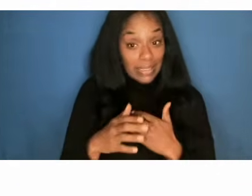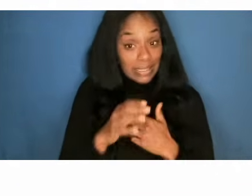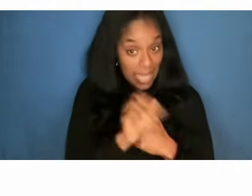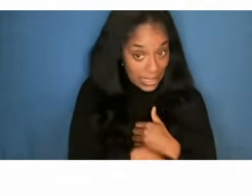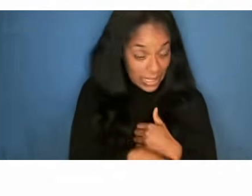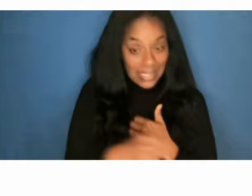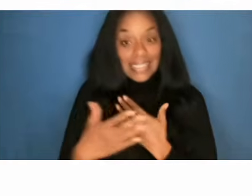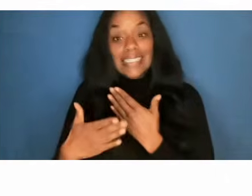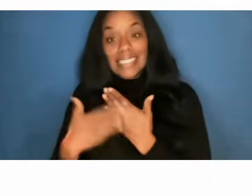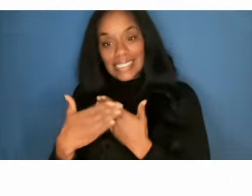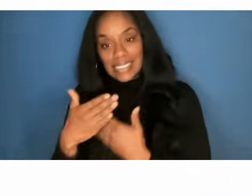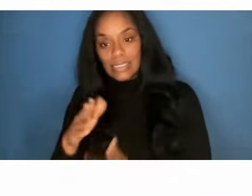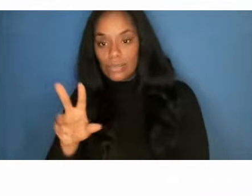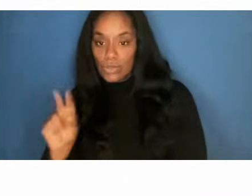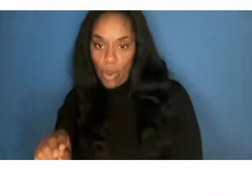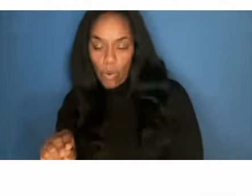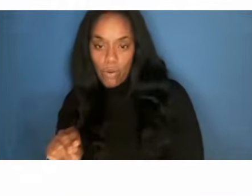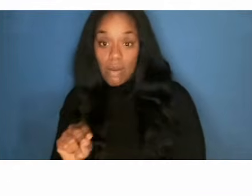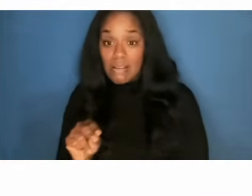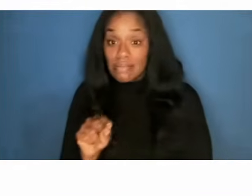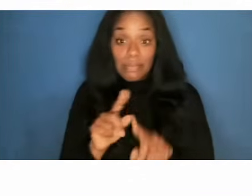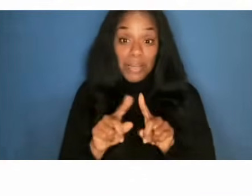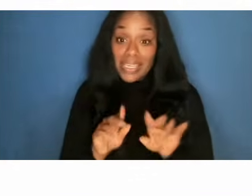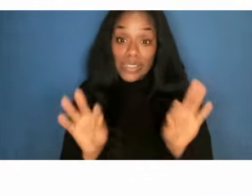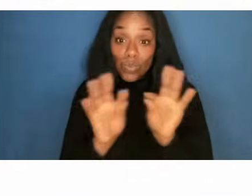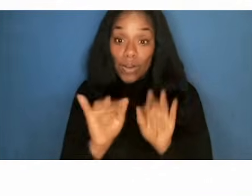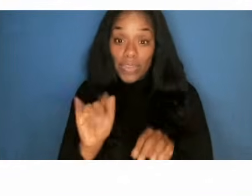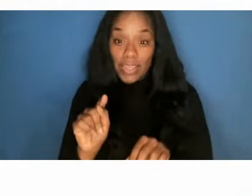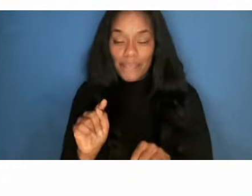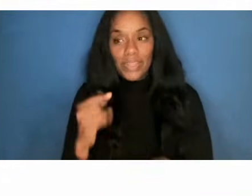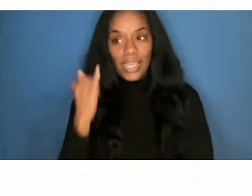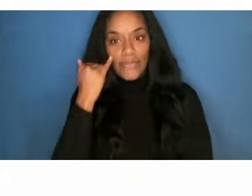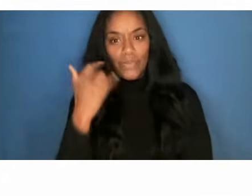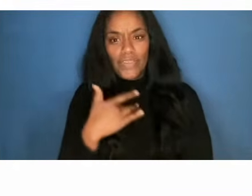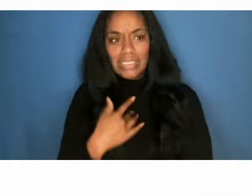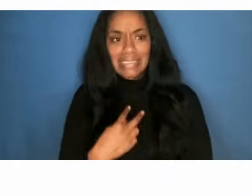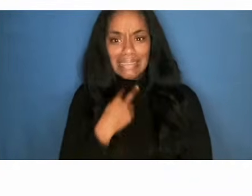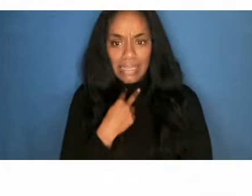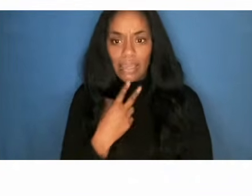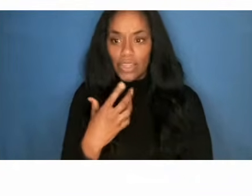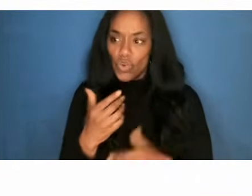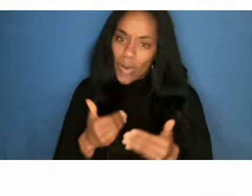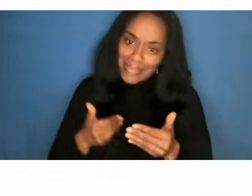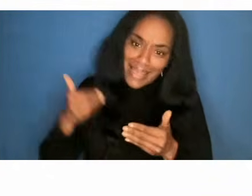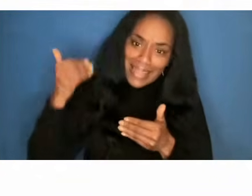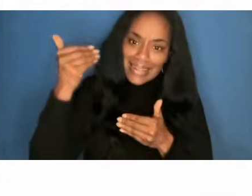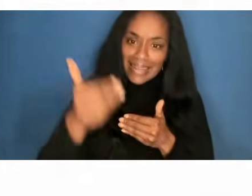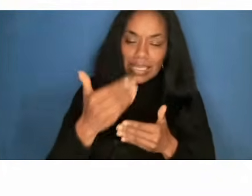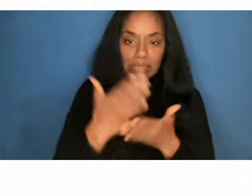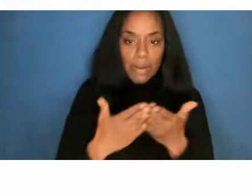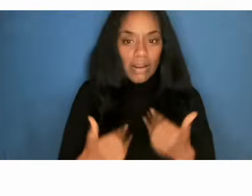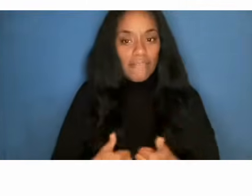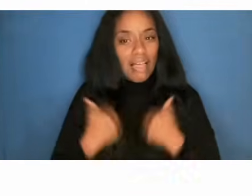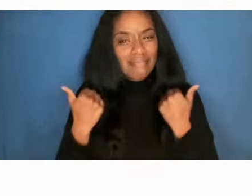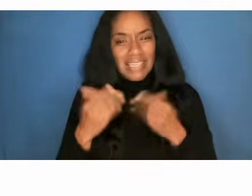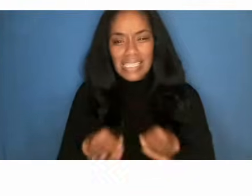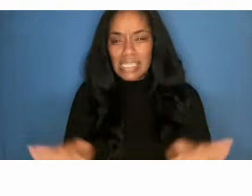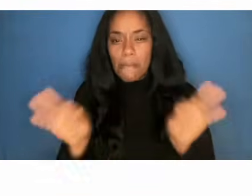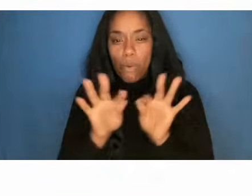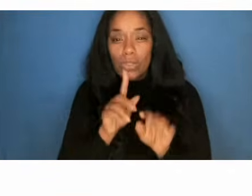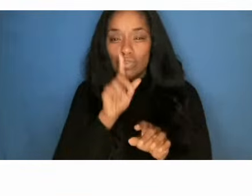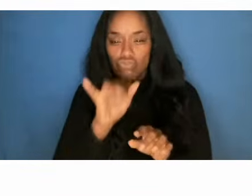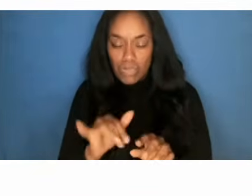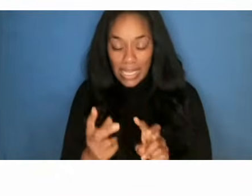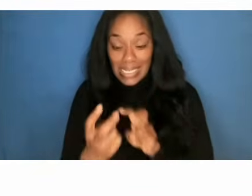You know what I mean? Especially if you feel stuck and you want to move to the next place in life. Like it's really important to sit with yourself and do that